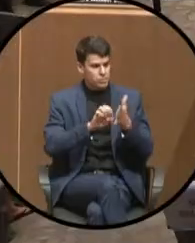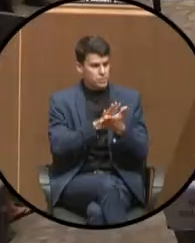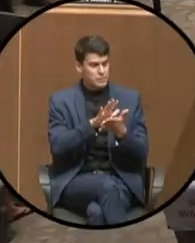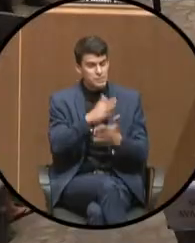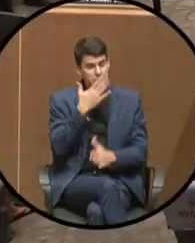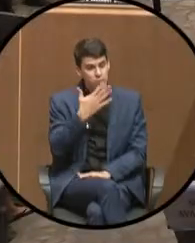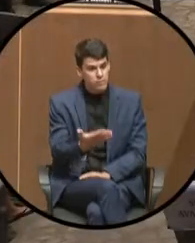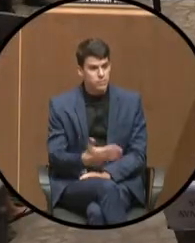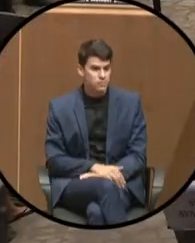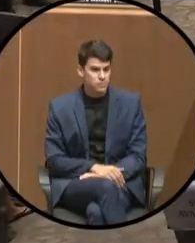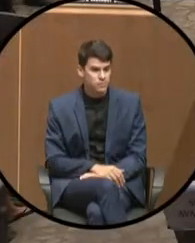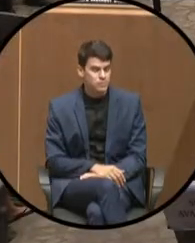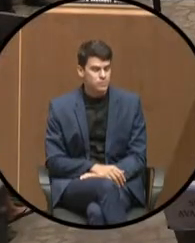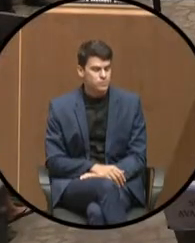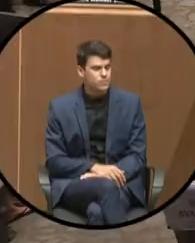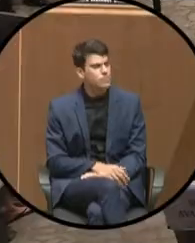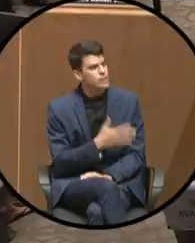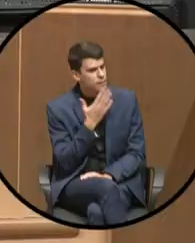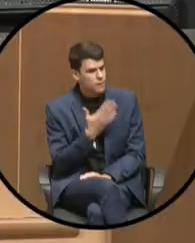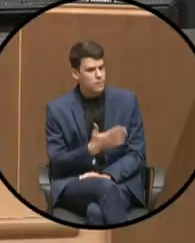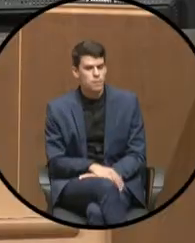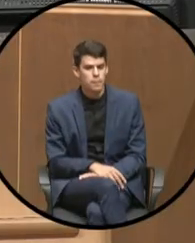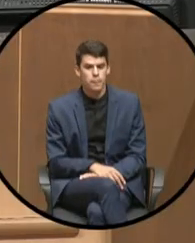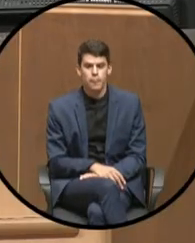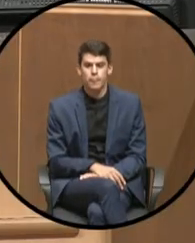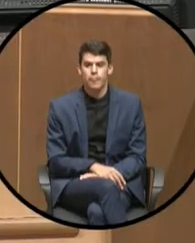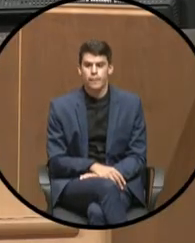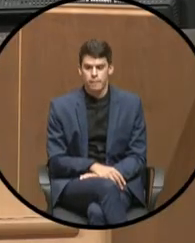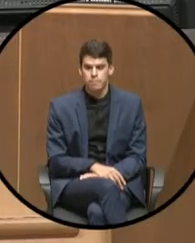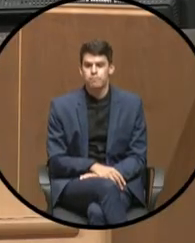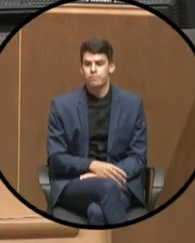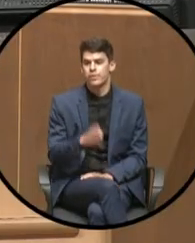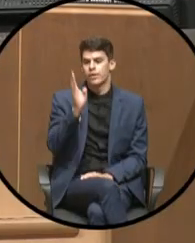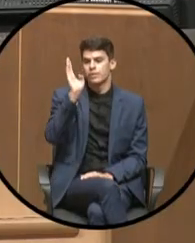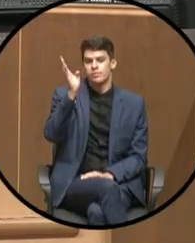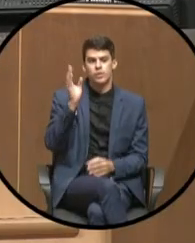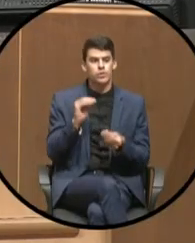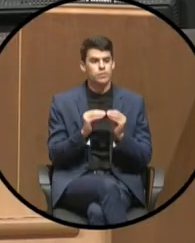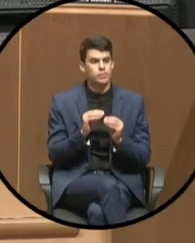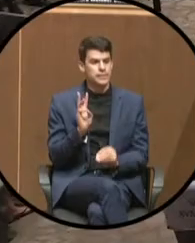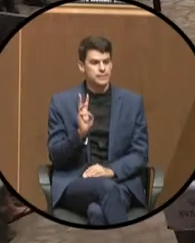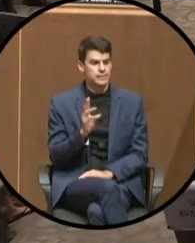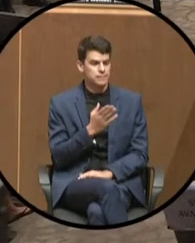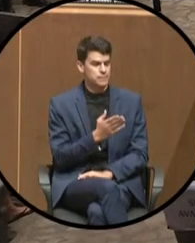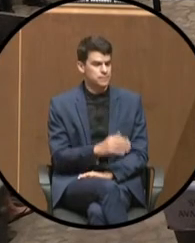you. All right, let's take speaker number 6.